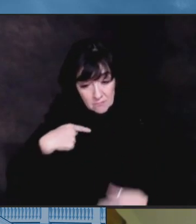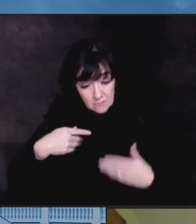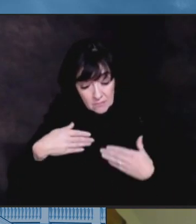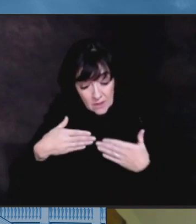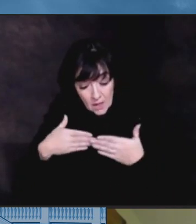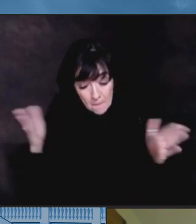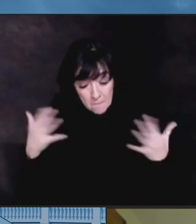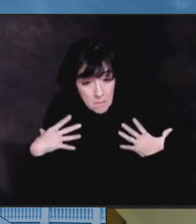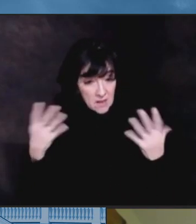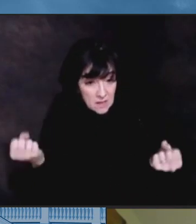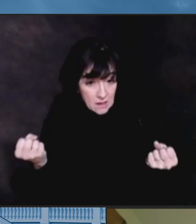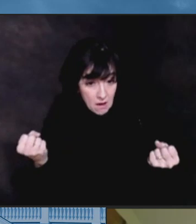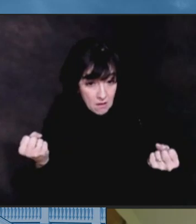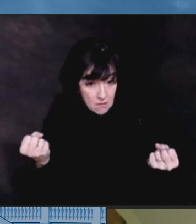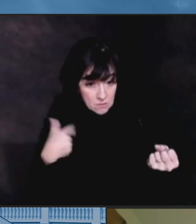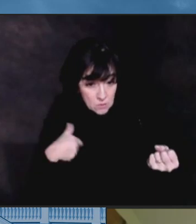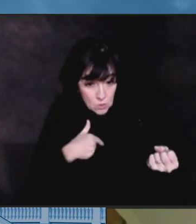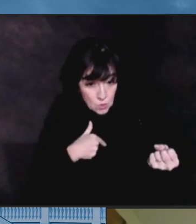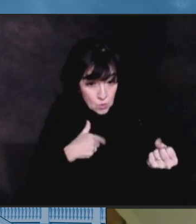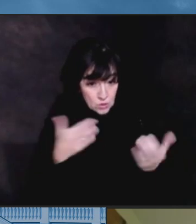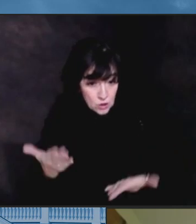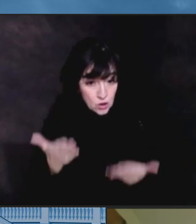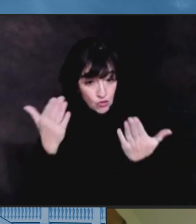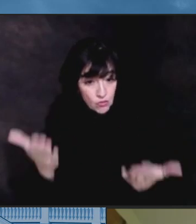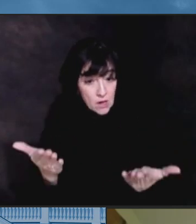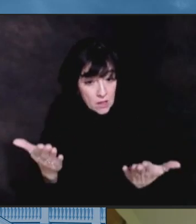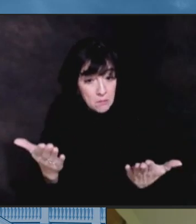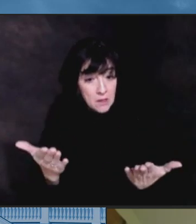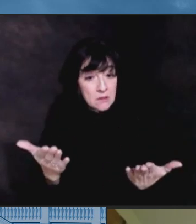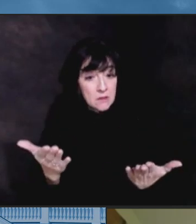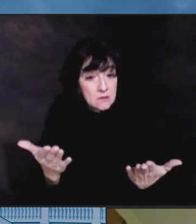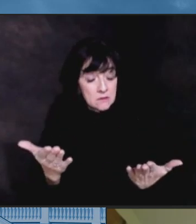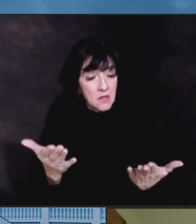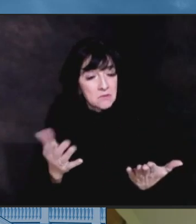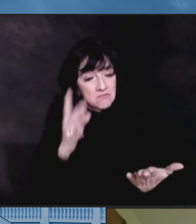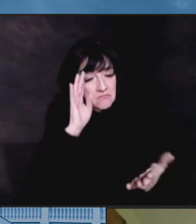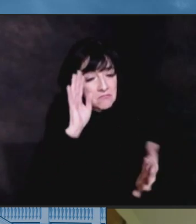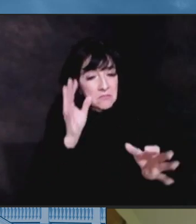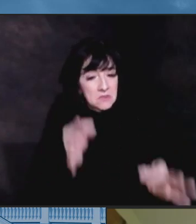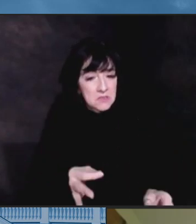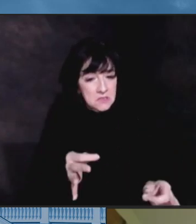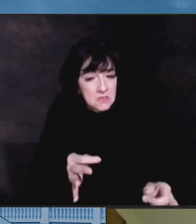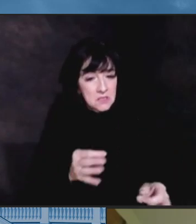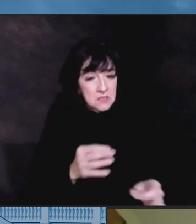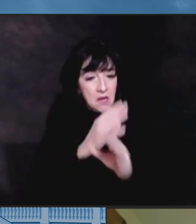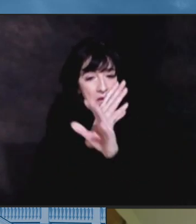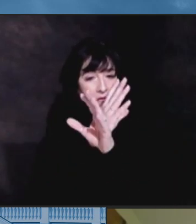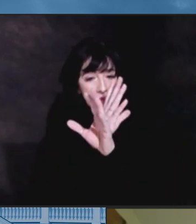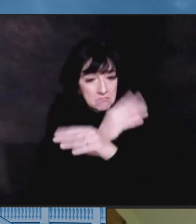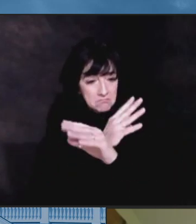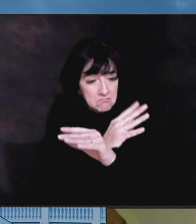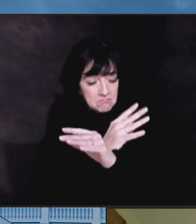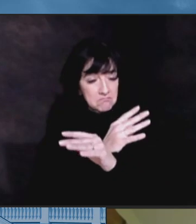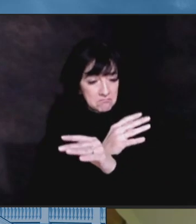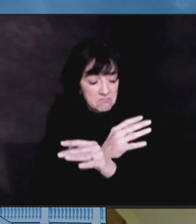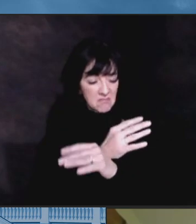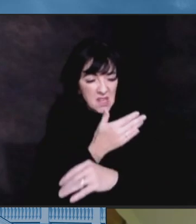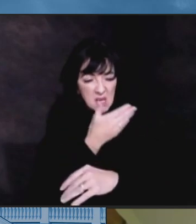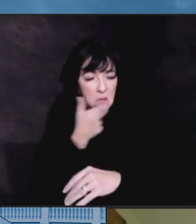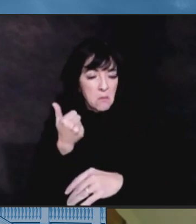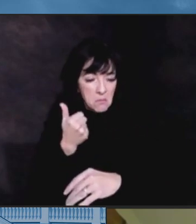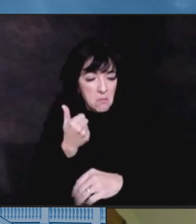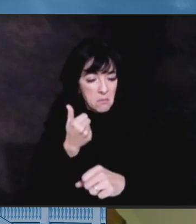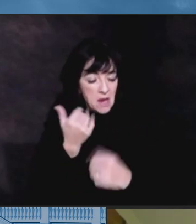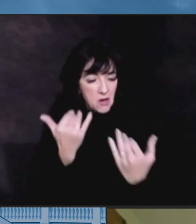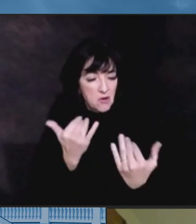to go remote based on the spread in the schools. And as we